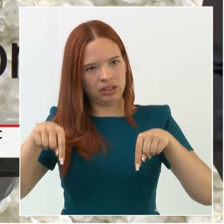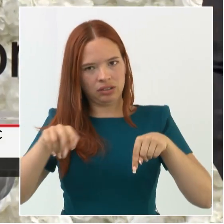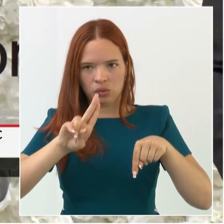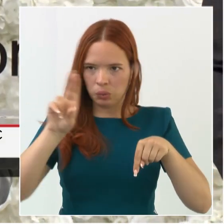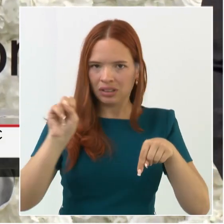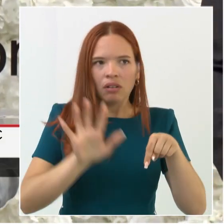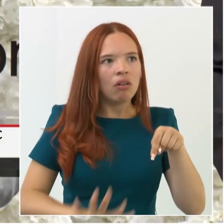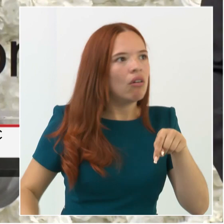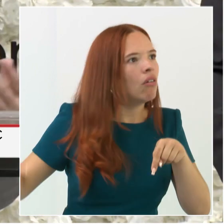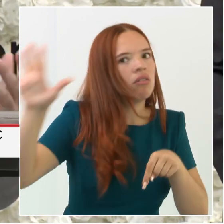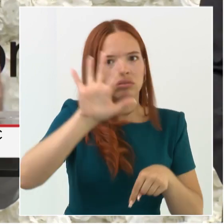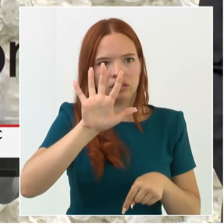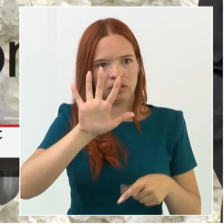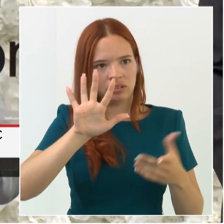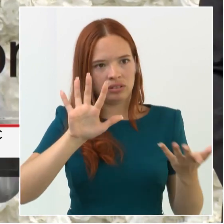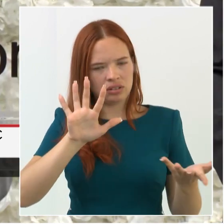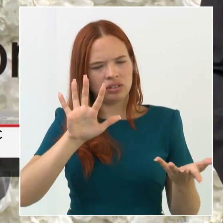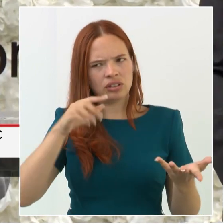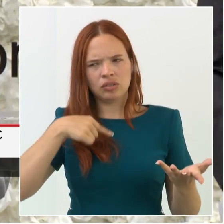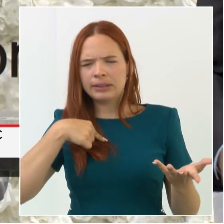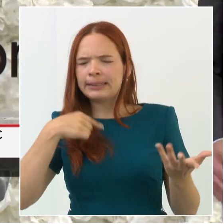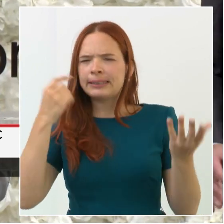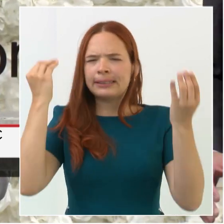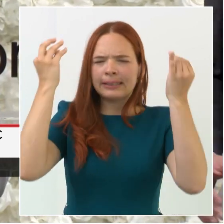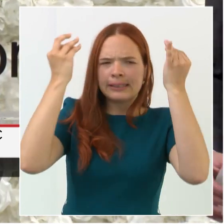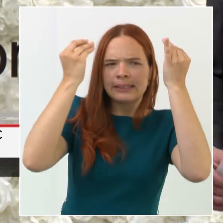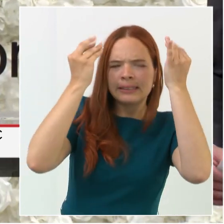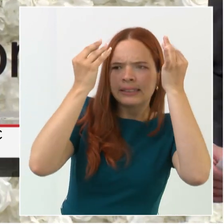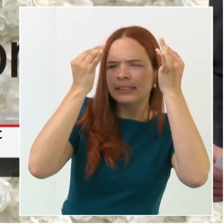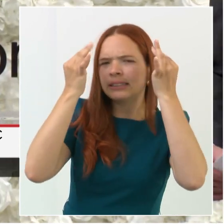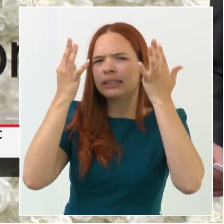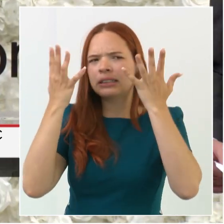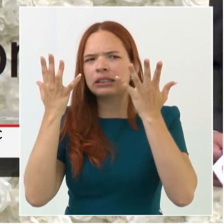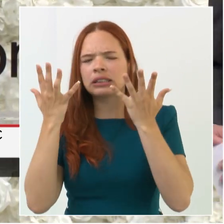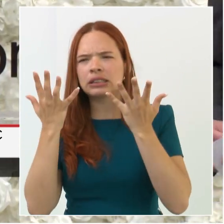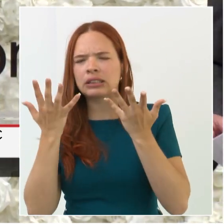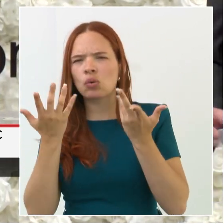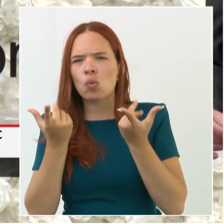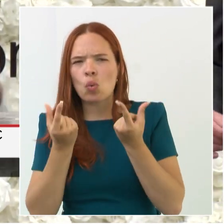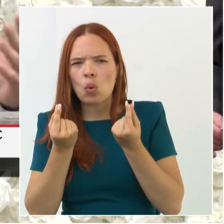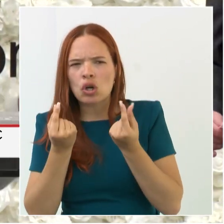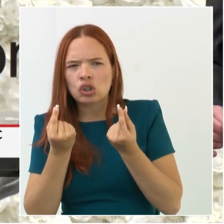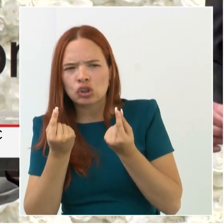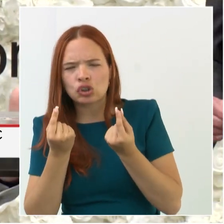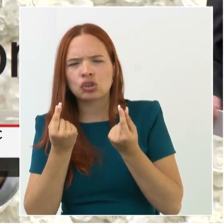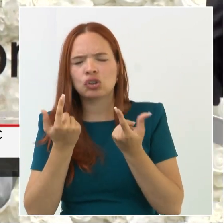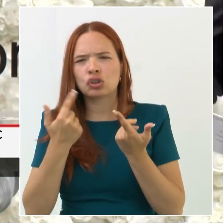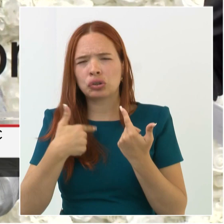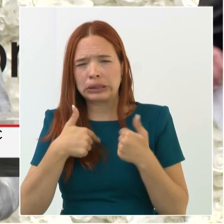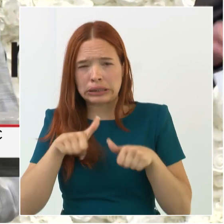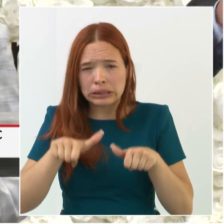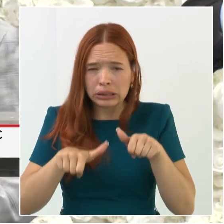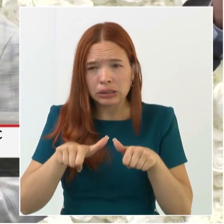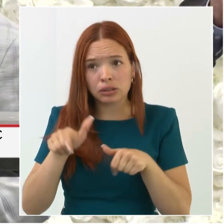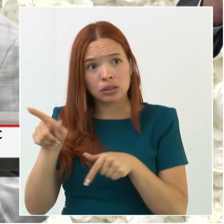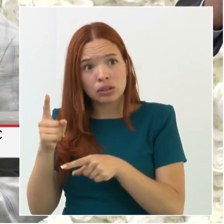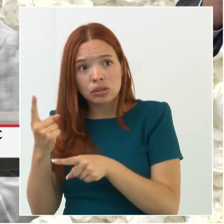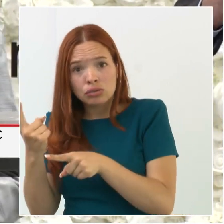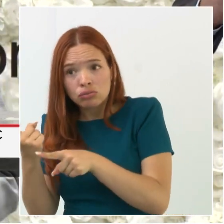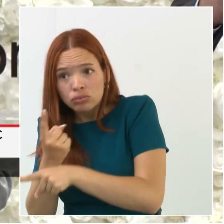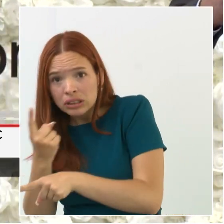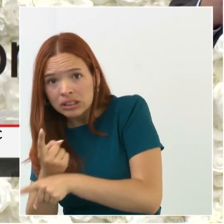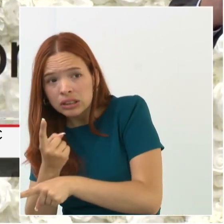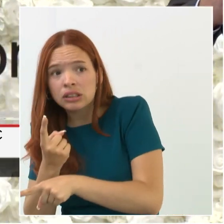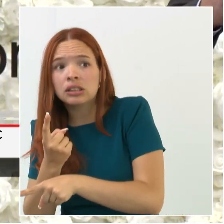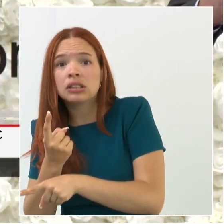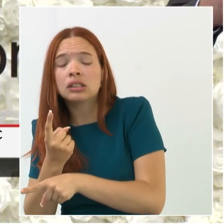couple of decisions. Do we go with the conventional franchise dealer model, or do we go consumer direct? And the reality is, we